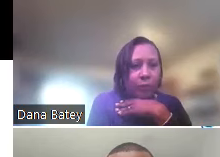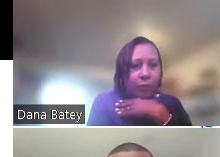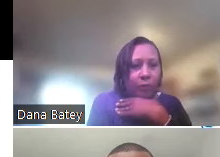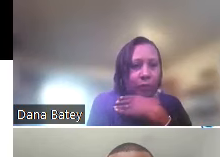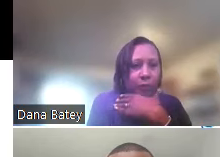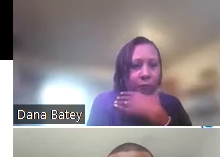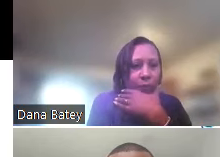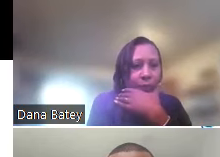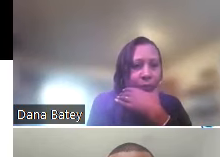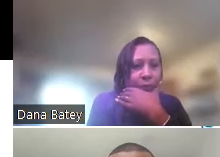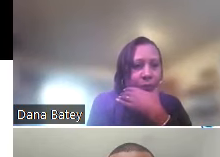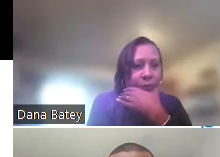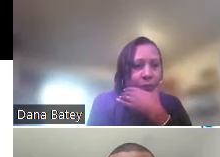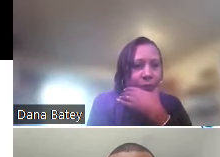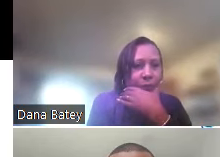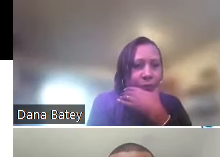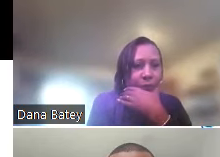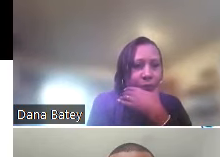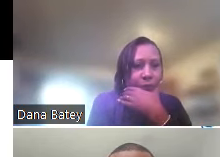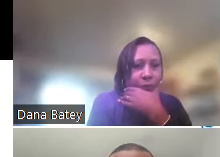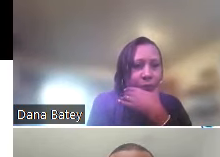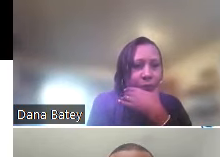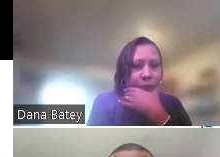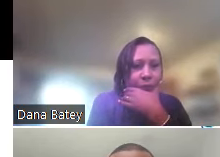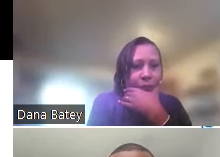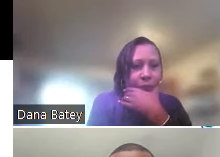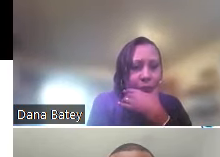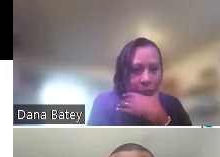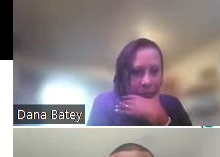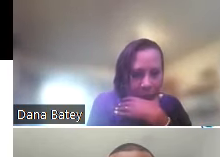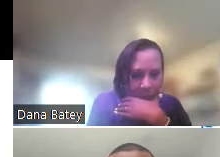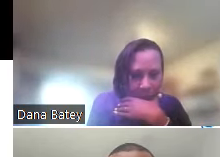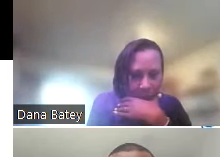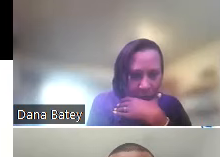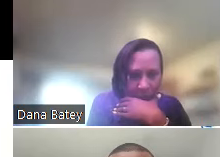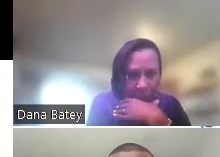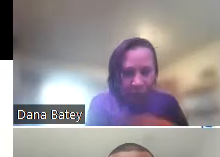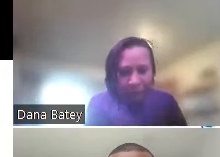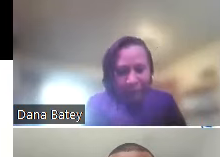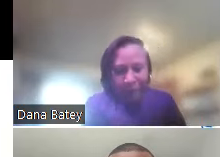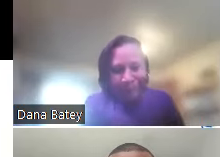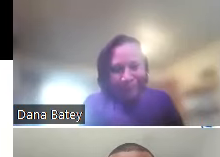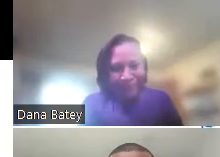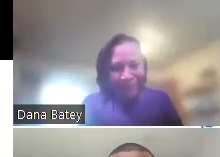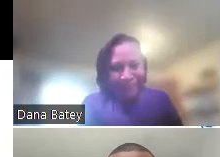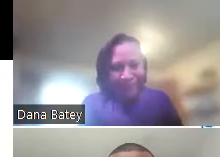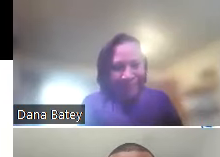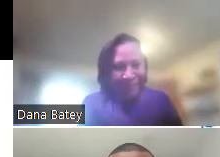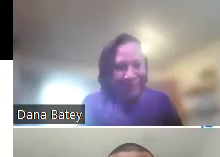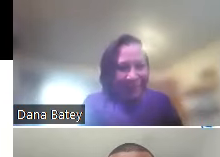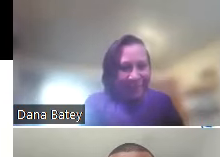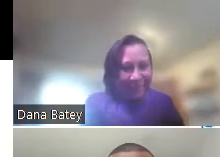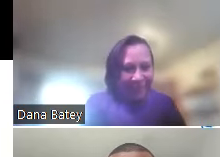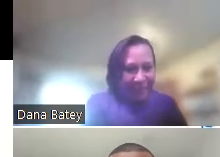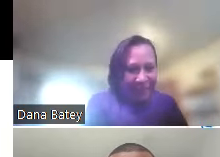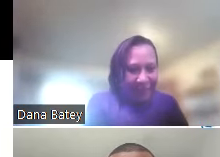lot to learn. So I will slow down. I already had my cup of coffee, so that's why I'm talking really